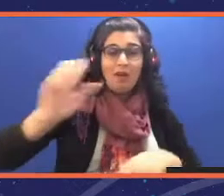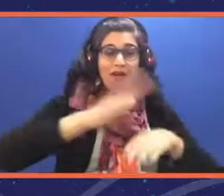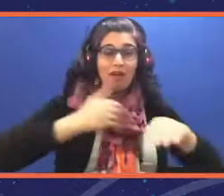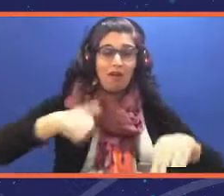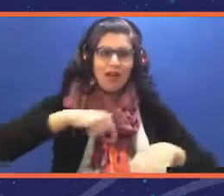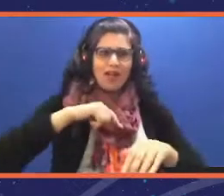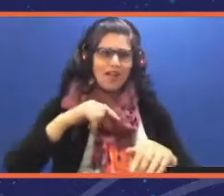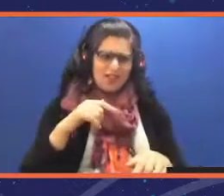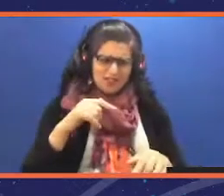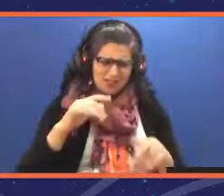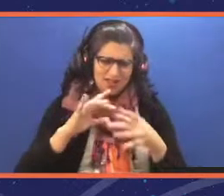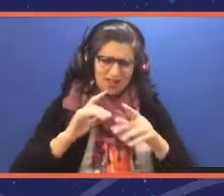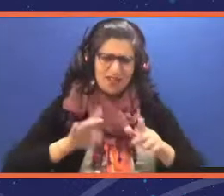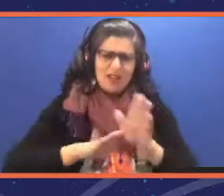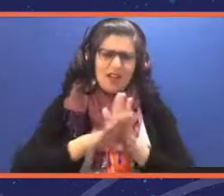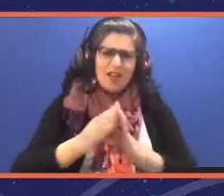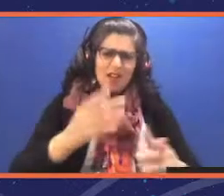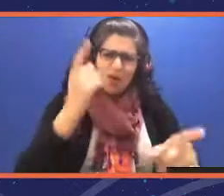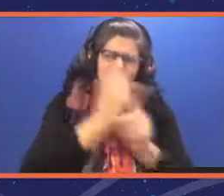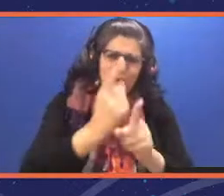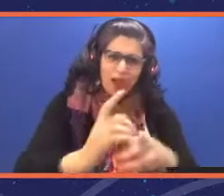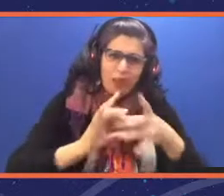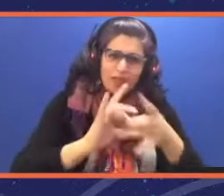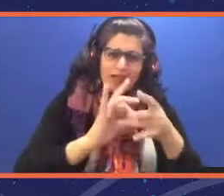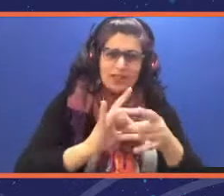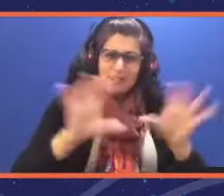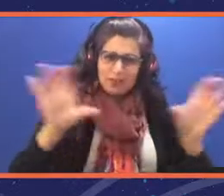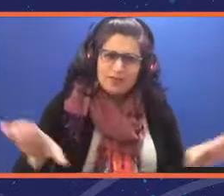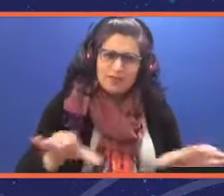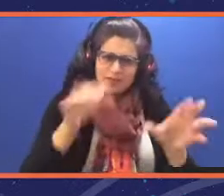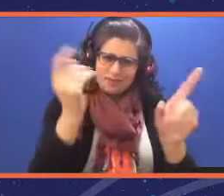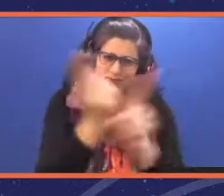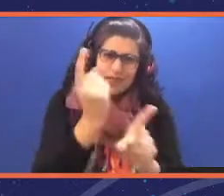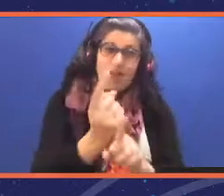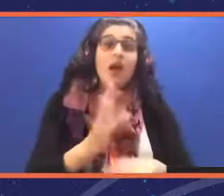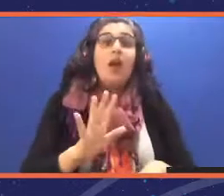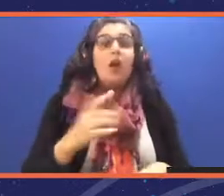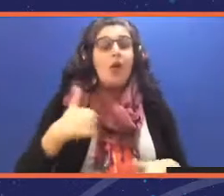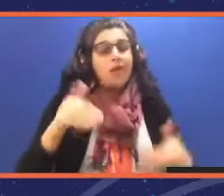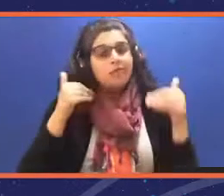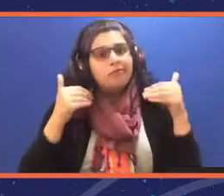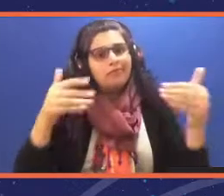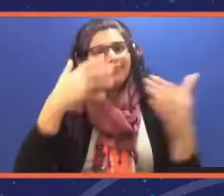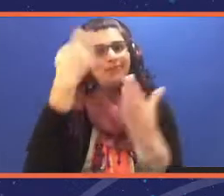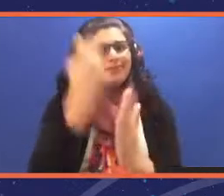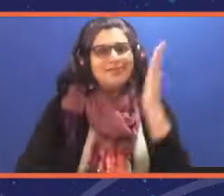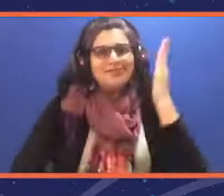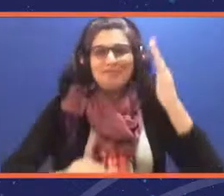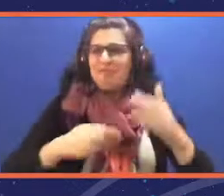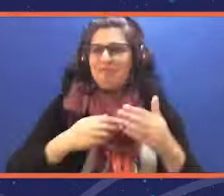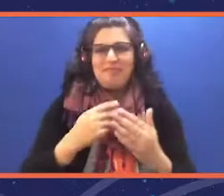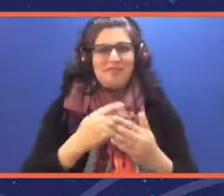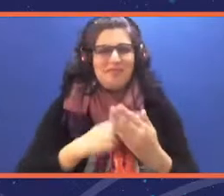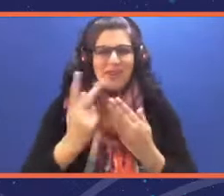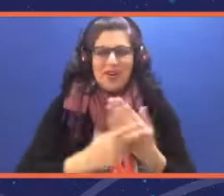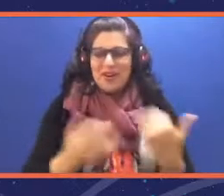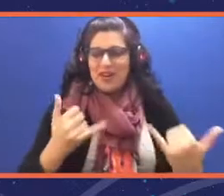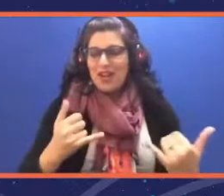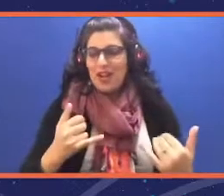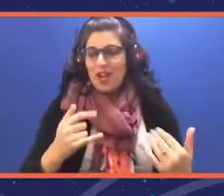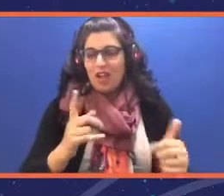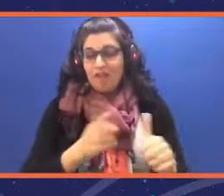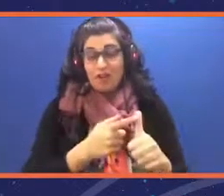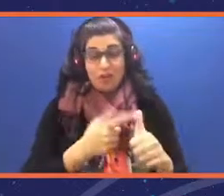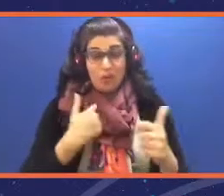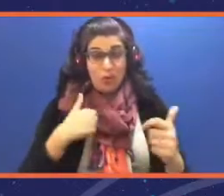right relationship and act accordingly, right? So thank you for that. We're going to go ahead and get into our program now. But first, we want to check in with you all.